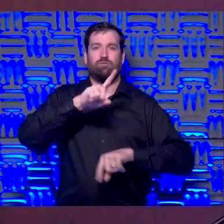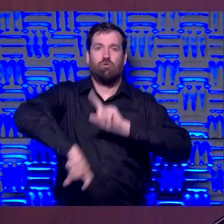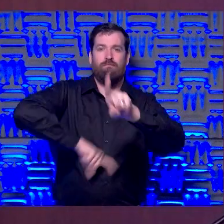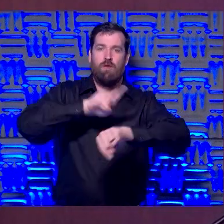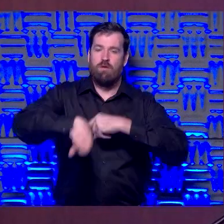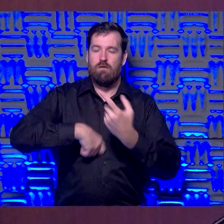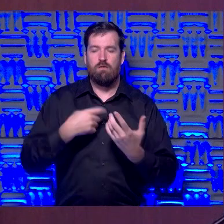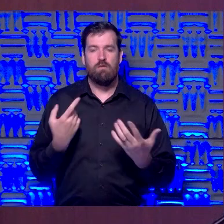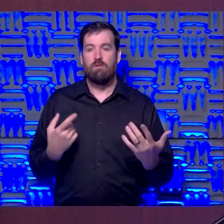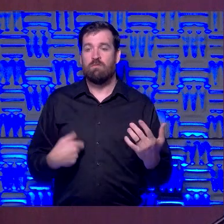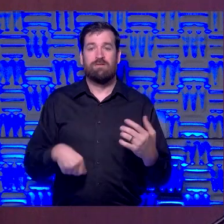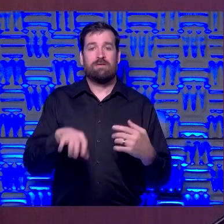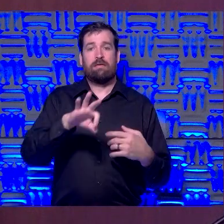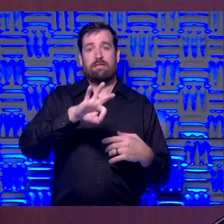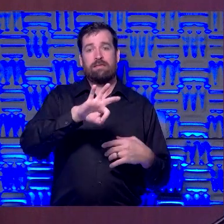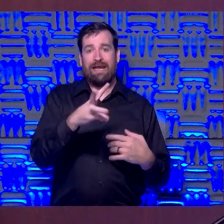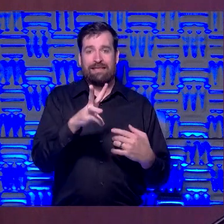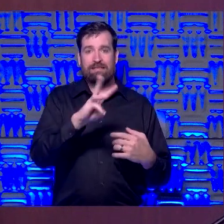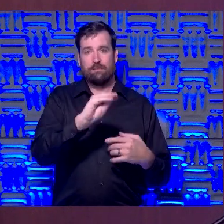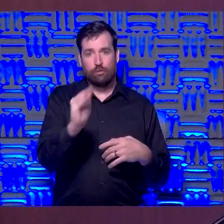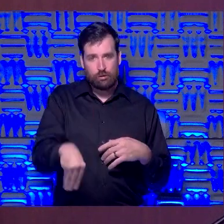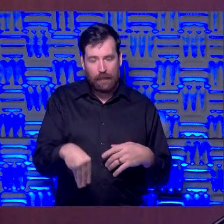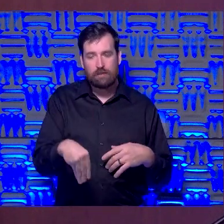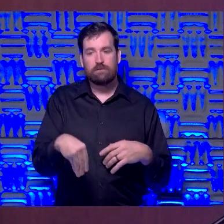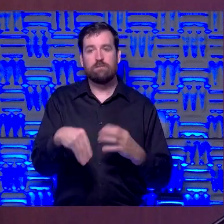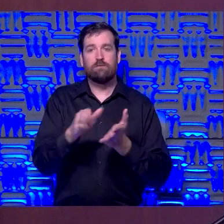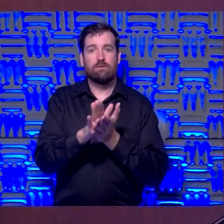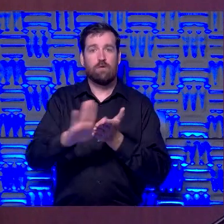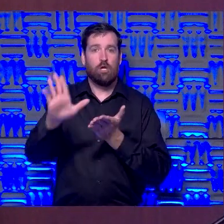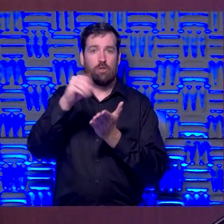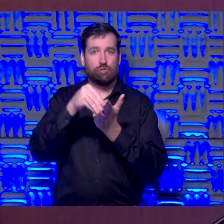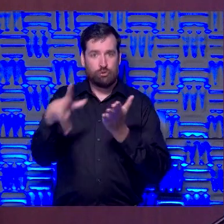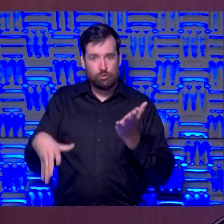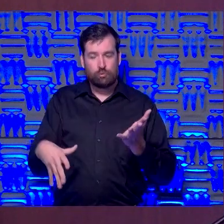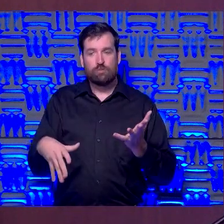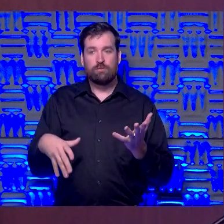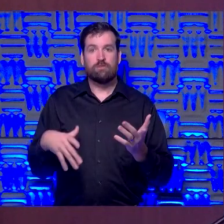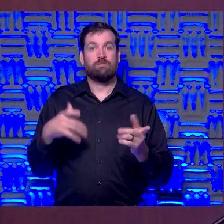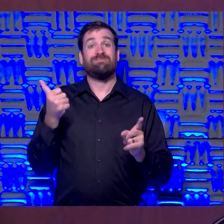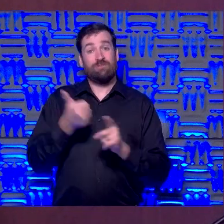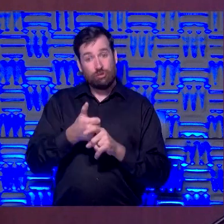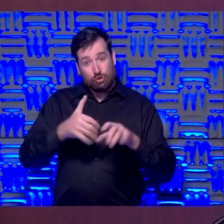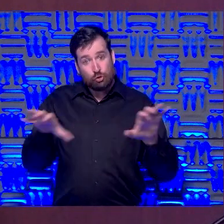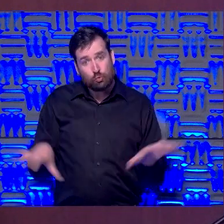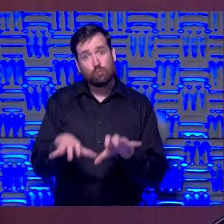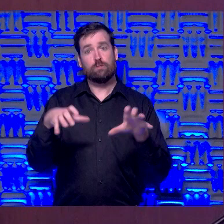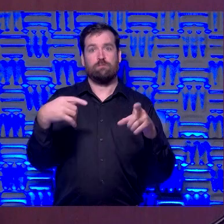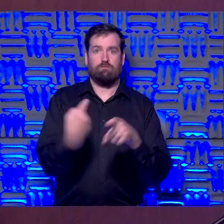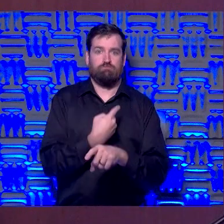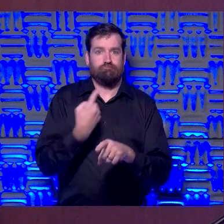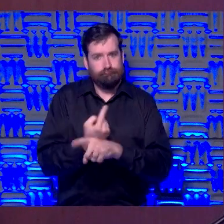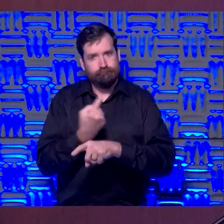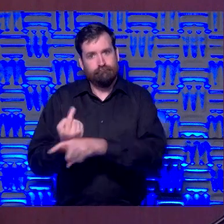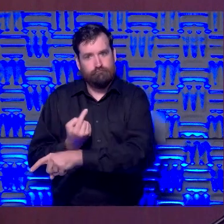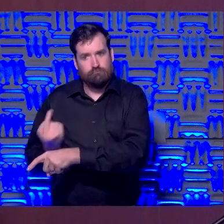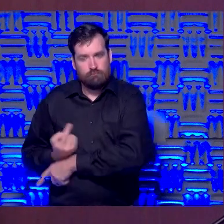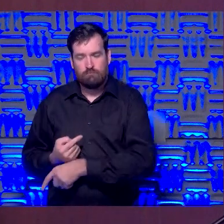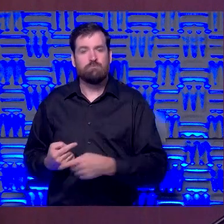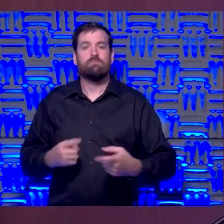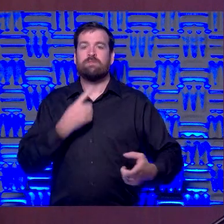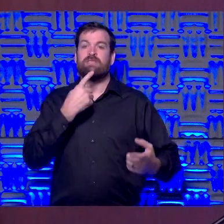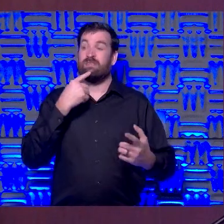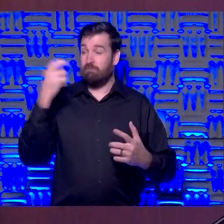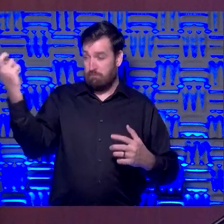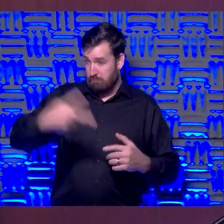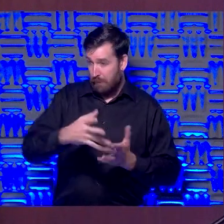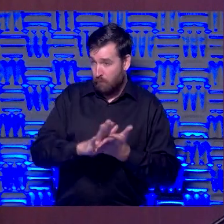said 96% of college students that were surveyed are doing all the right things right now. And say that they will when they